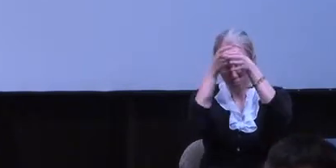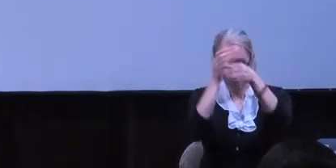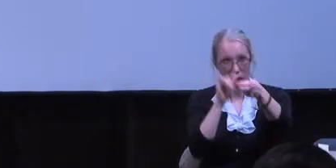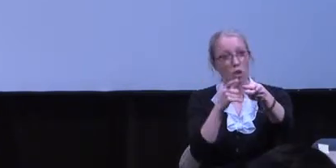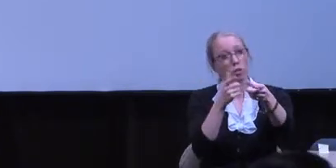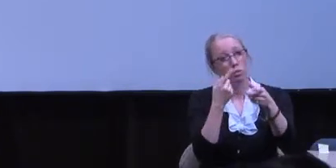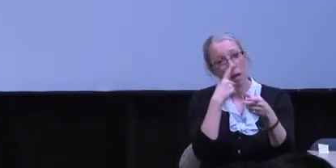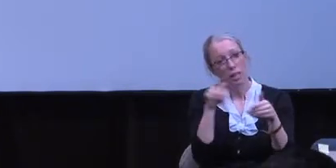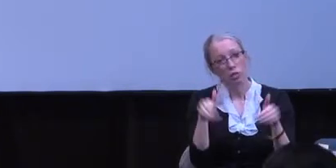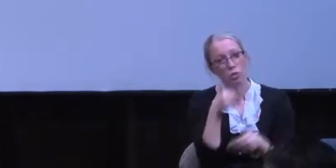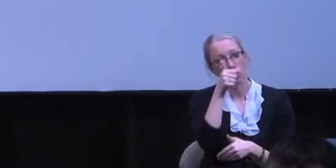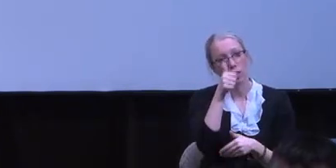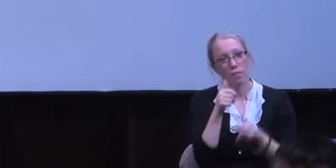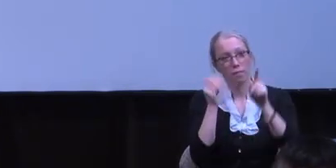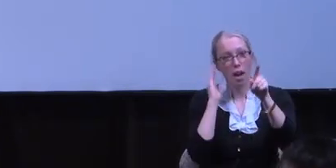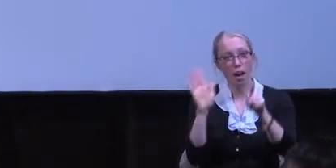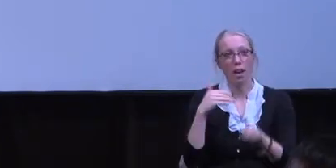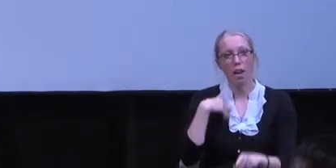Do you want to introduce yourself?